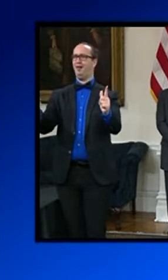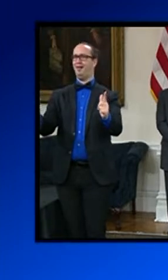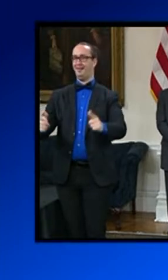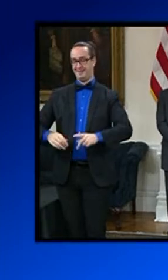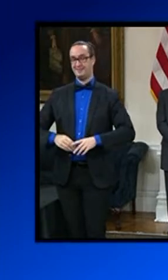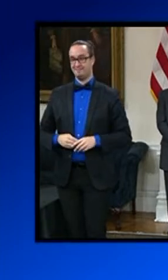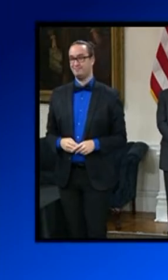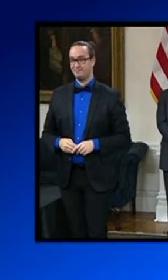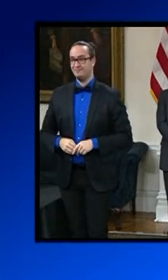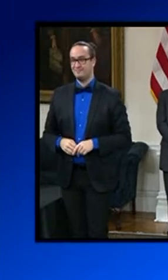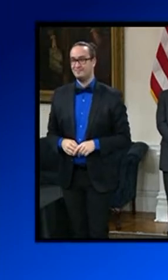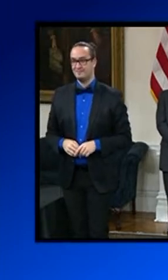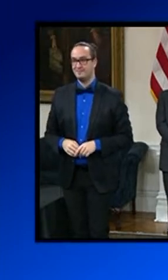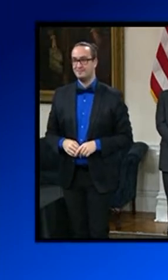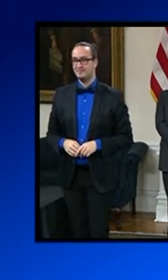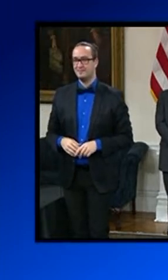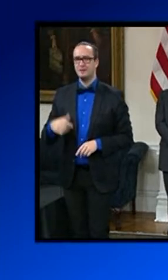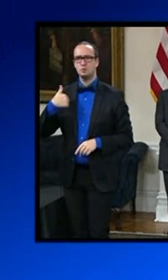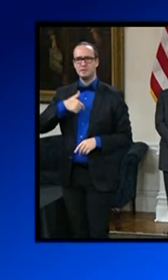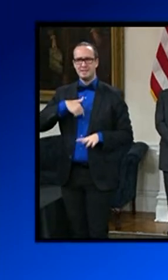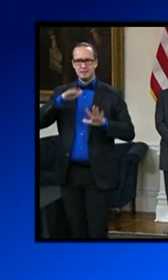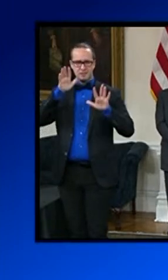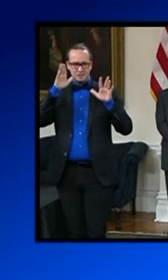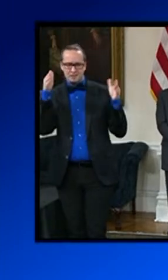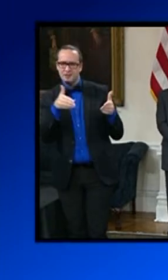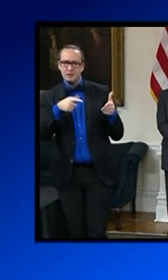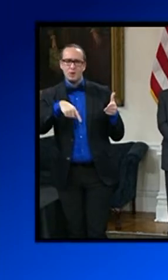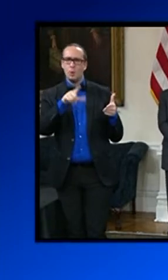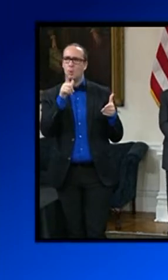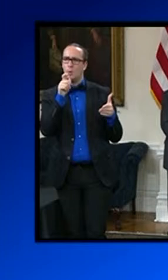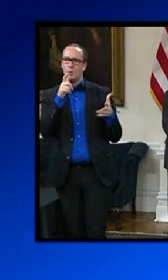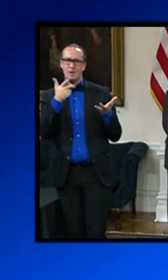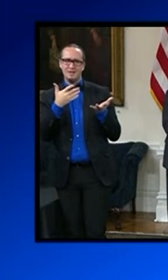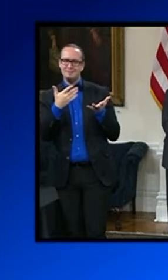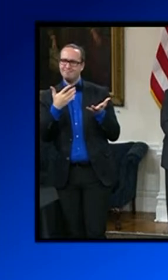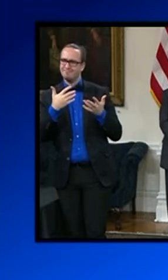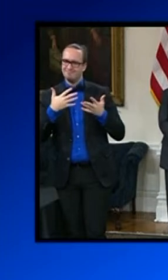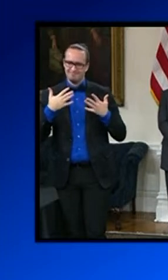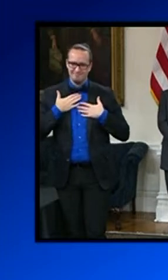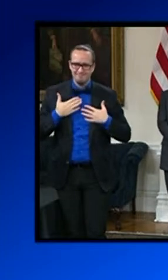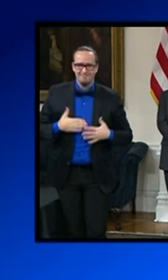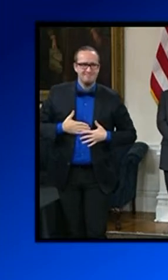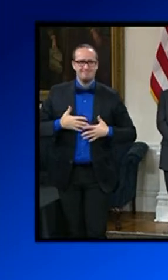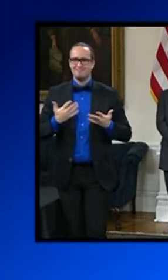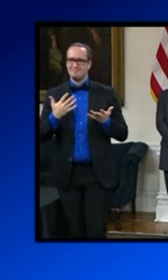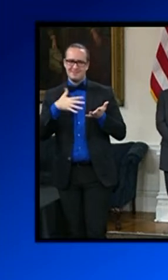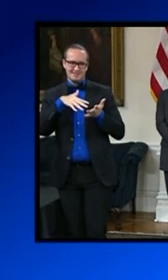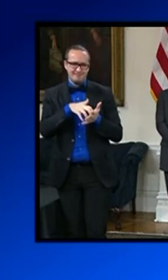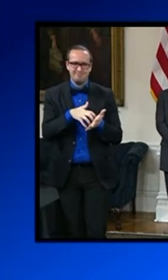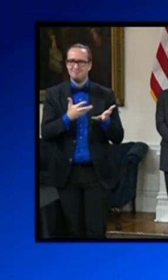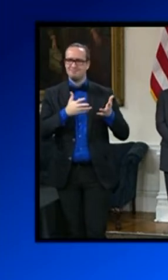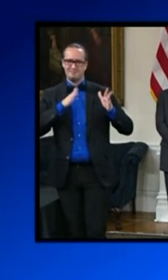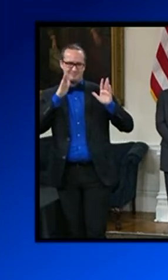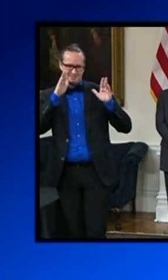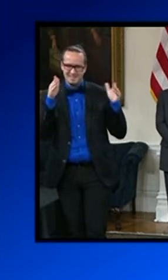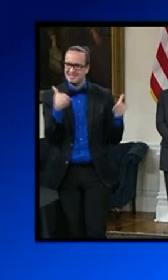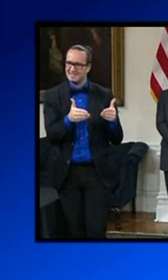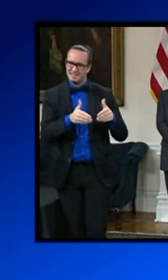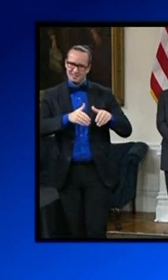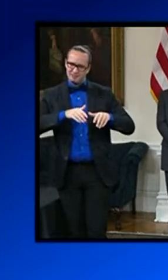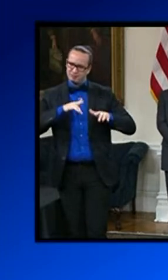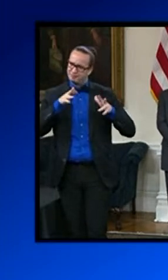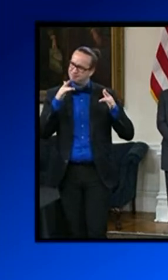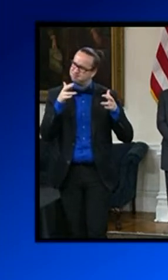communities face both structural and informational barriers to vaccine access. Growing disparities in